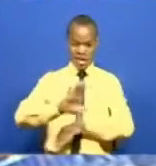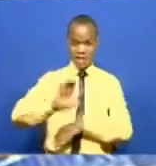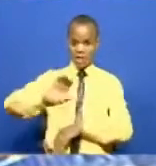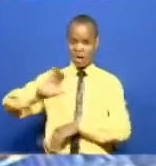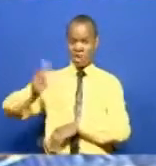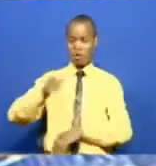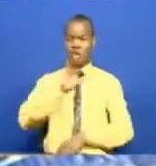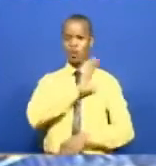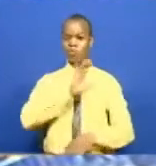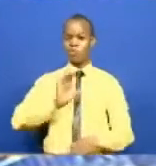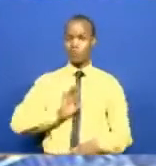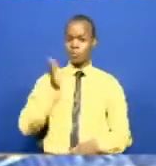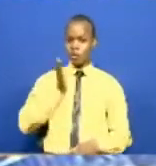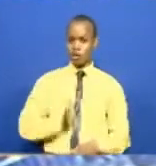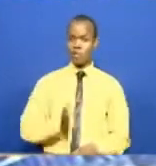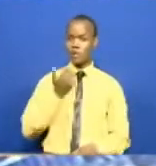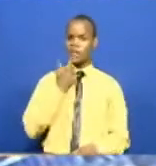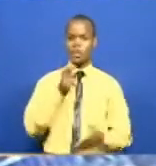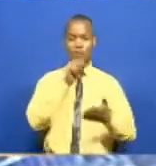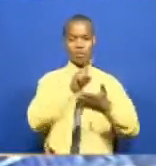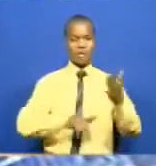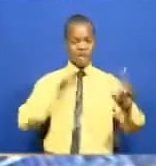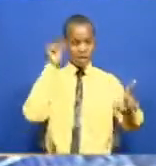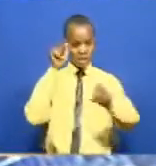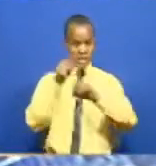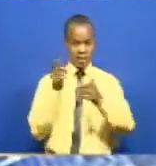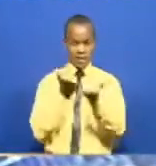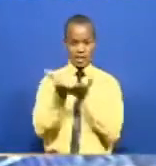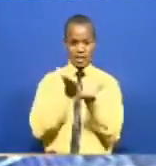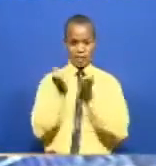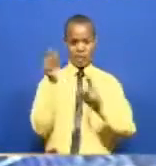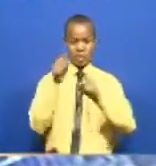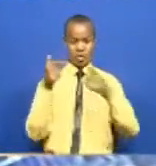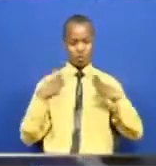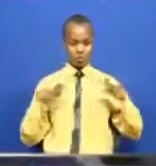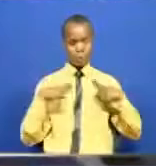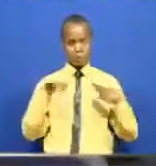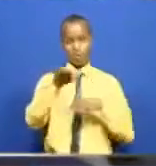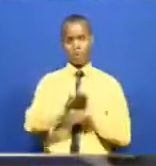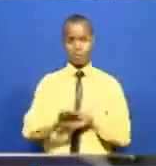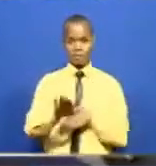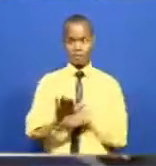Joshua Nkanatha, is aimed at taking services to the local people.